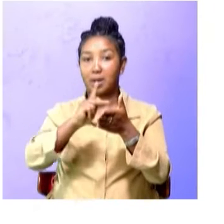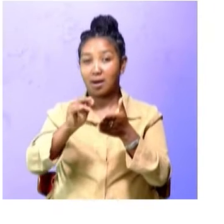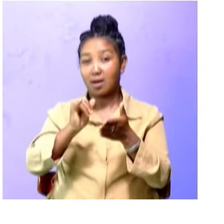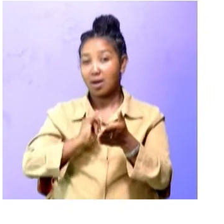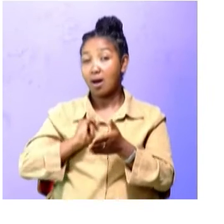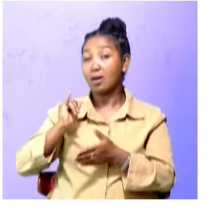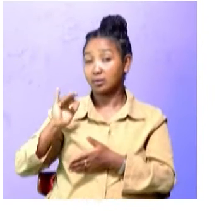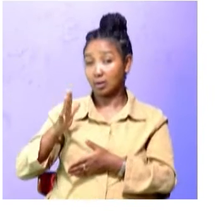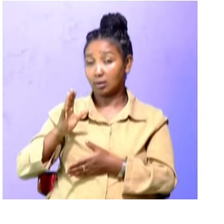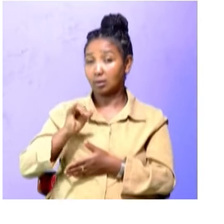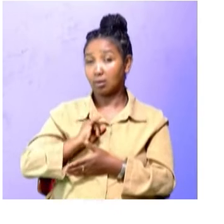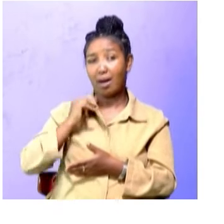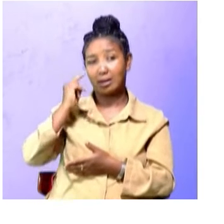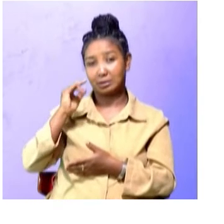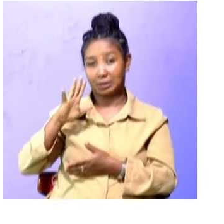think